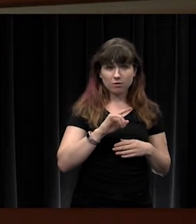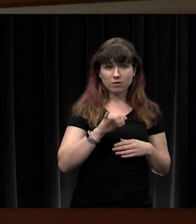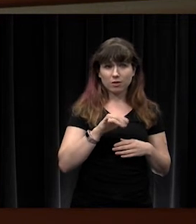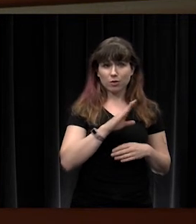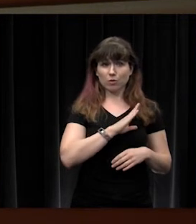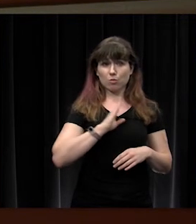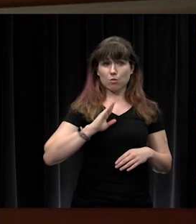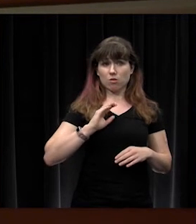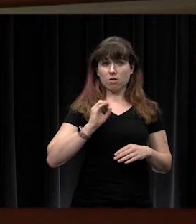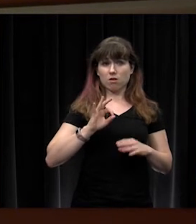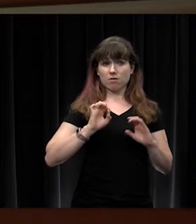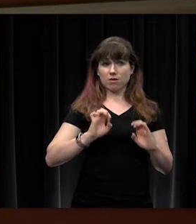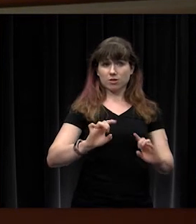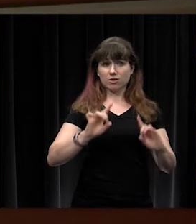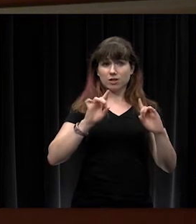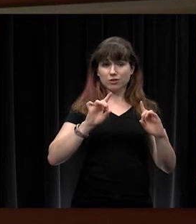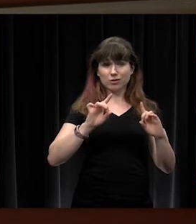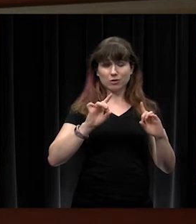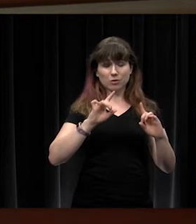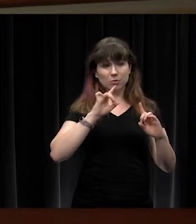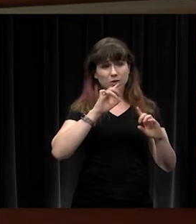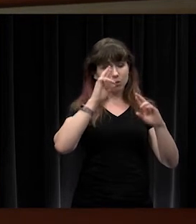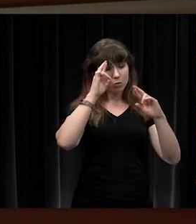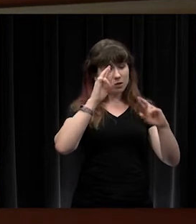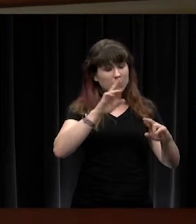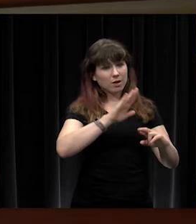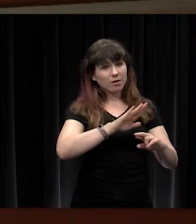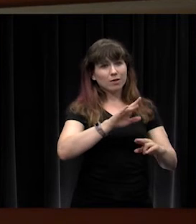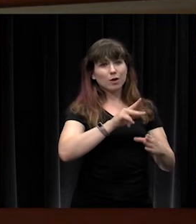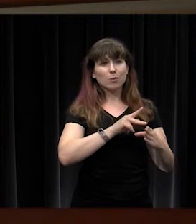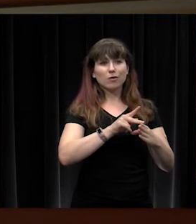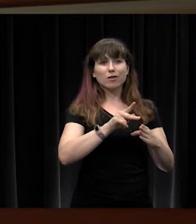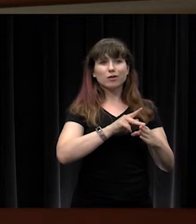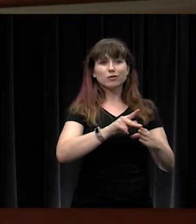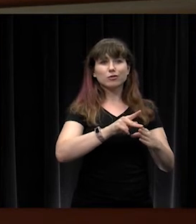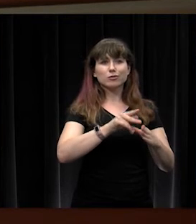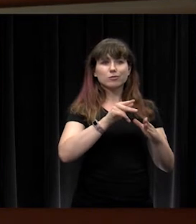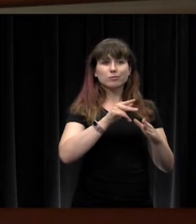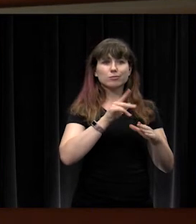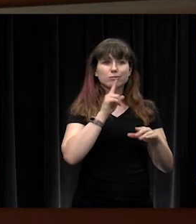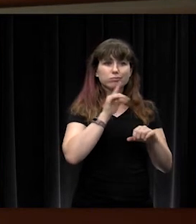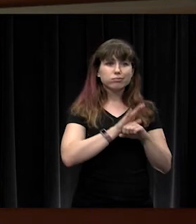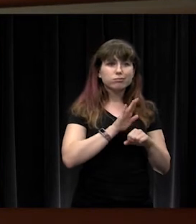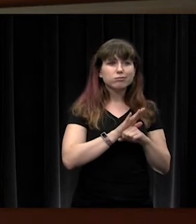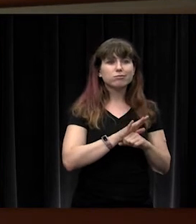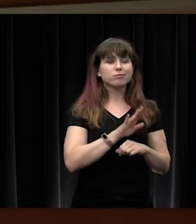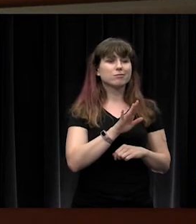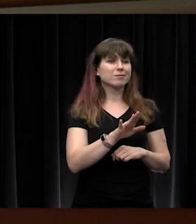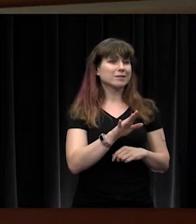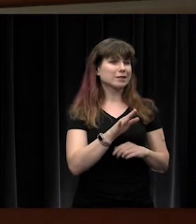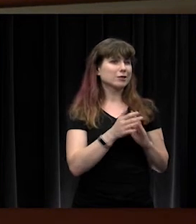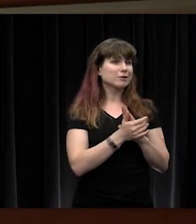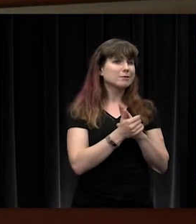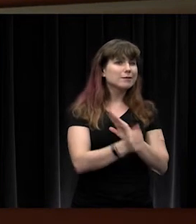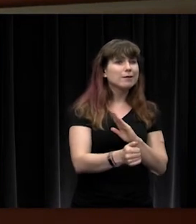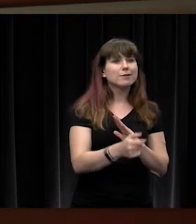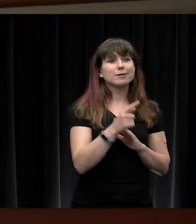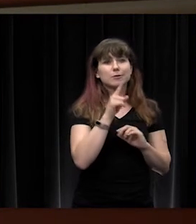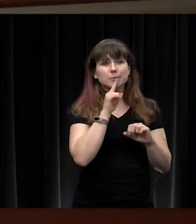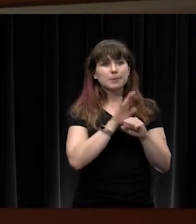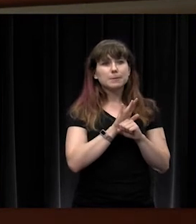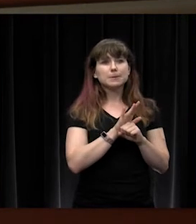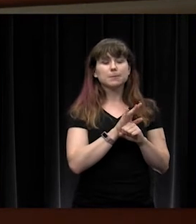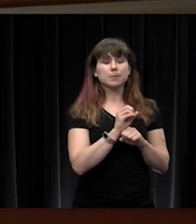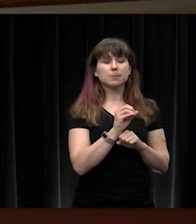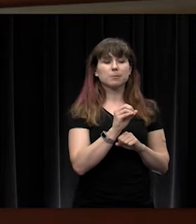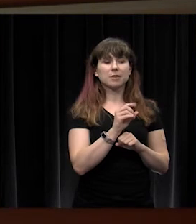of Education respects the professionalism of our staff and the talent and the dedication and the commitment, that they're